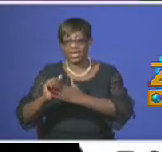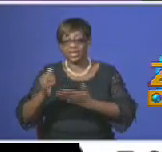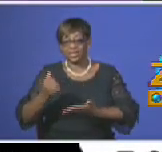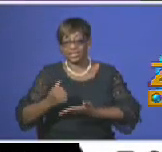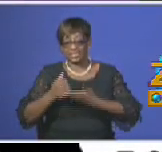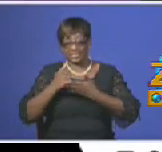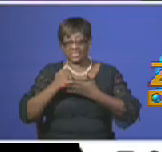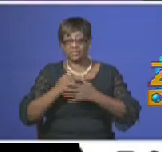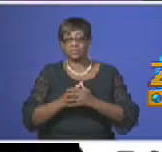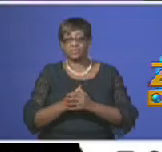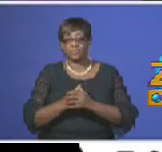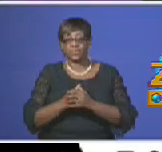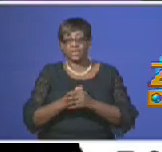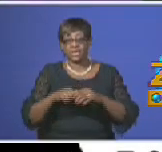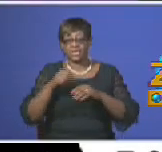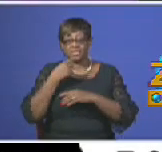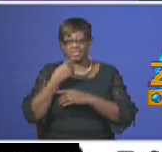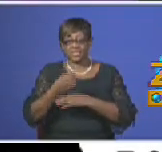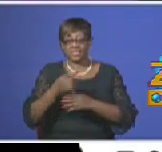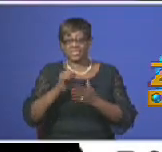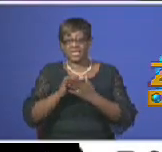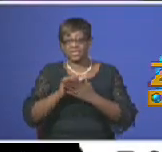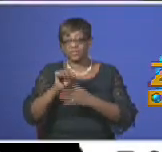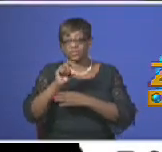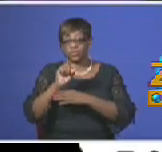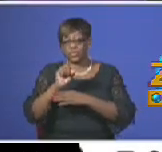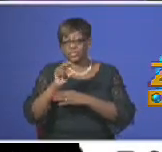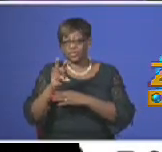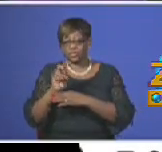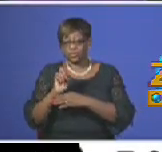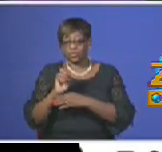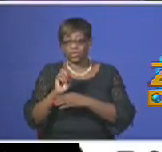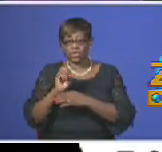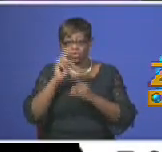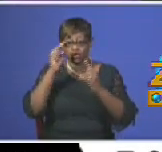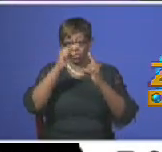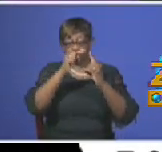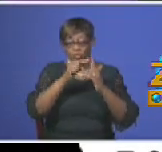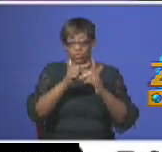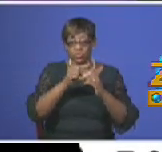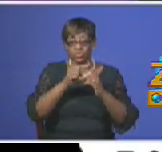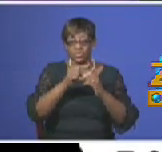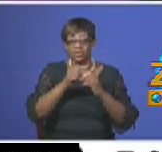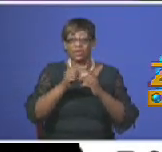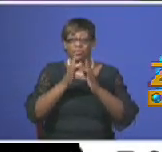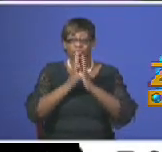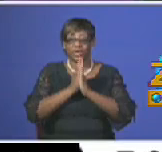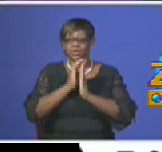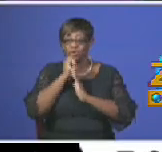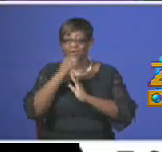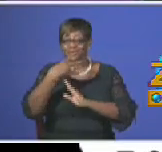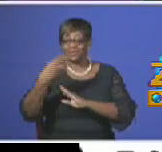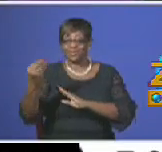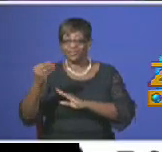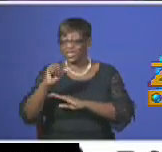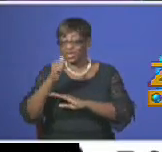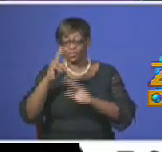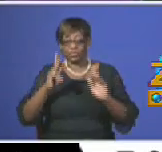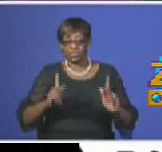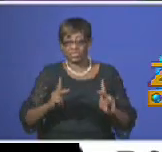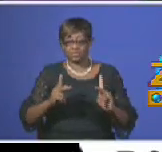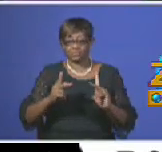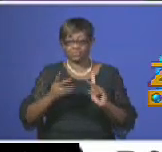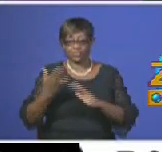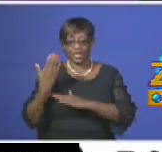assistance. He stated that as the 2030 Sustainable Development Goals leaves no one behind, so should financing for